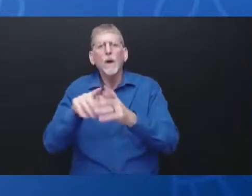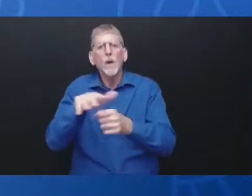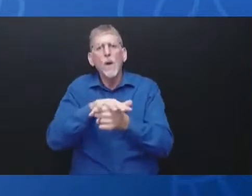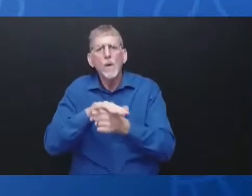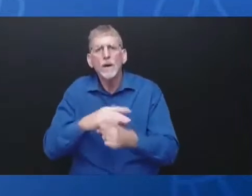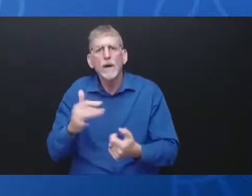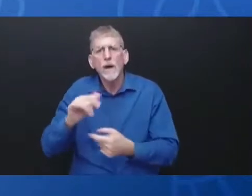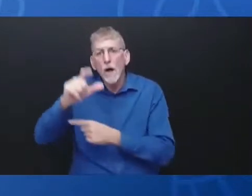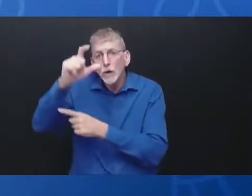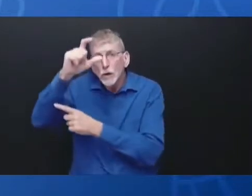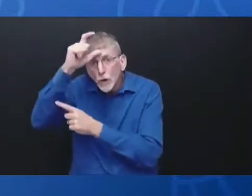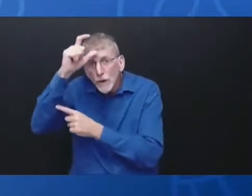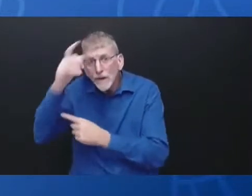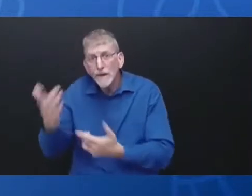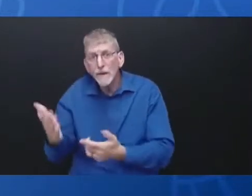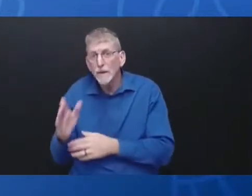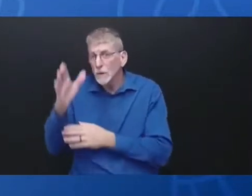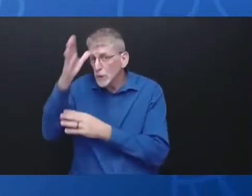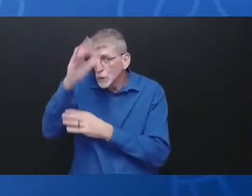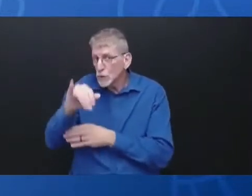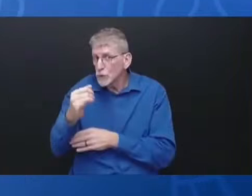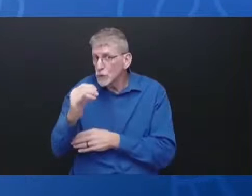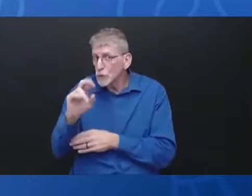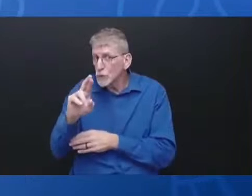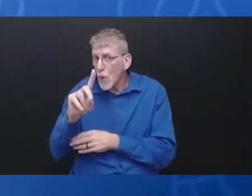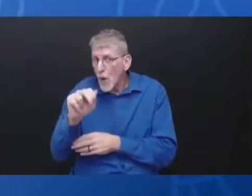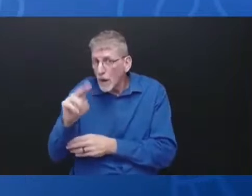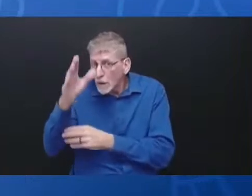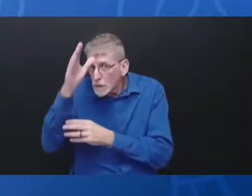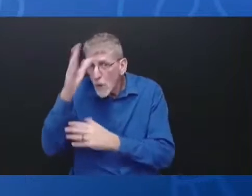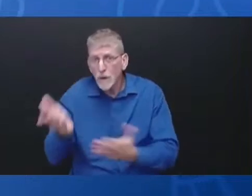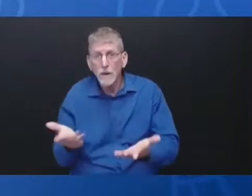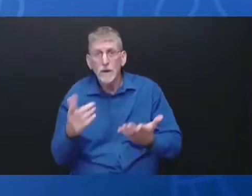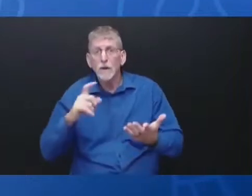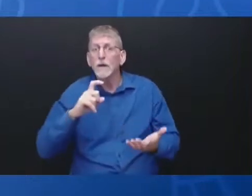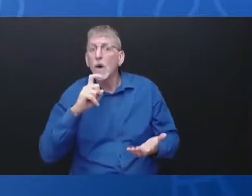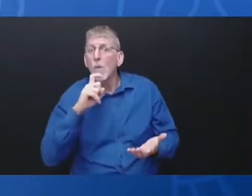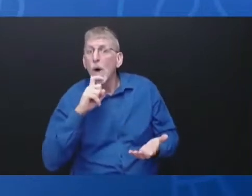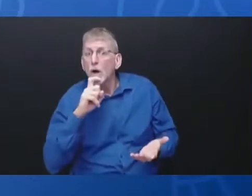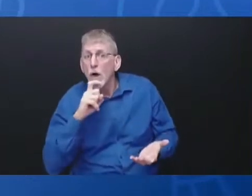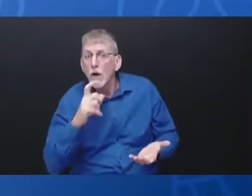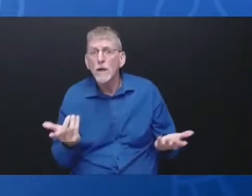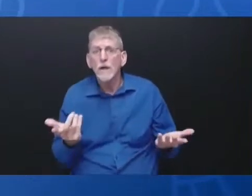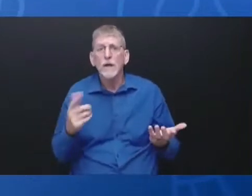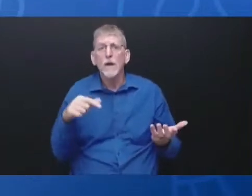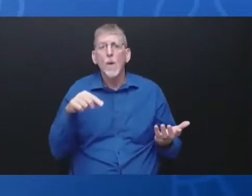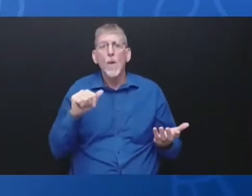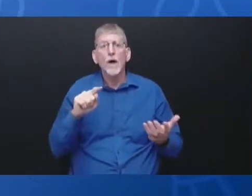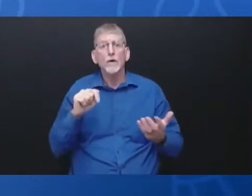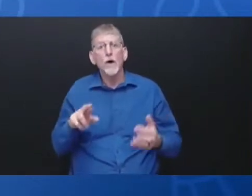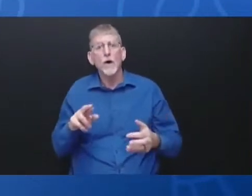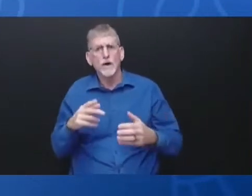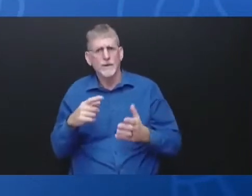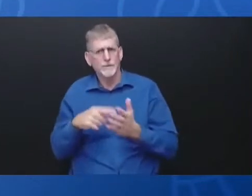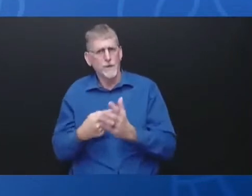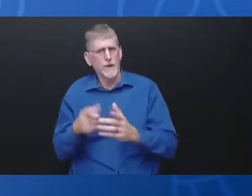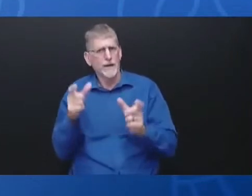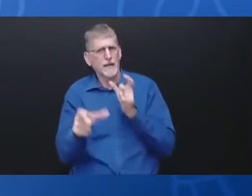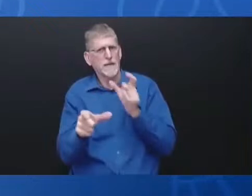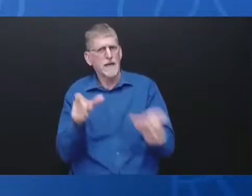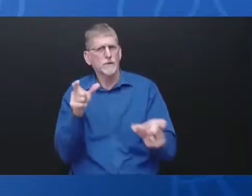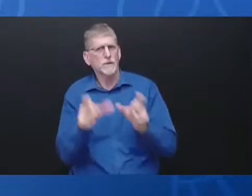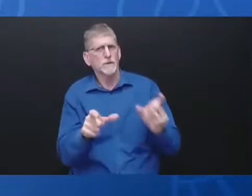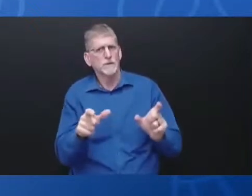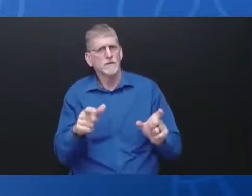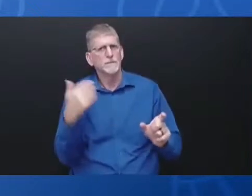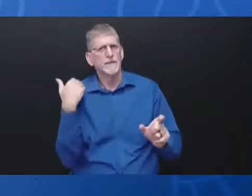lift the sanctions that was put in place during the Assad regime. And many view these sanctions as